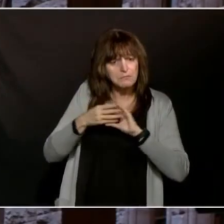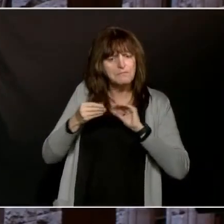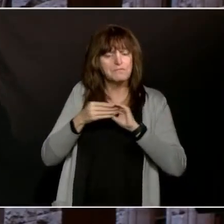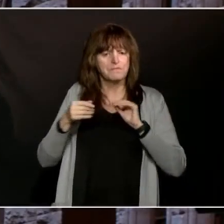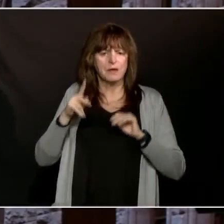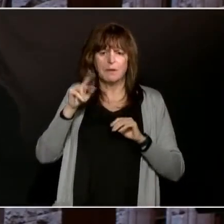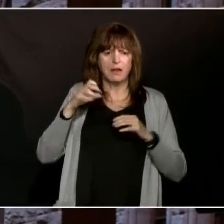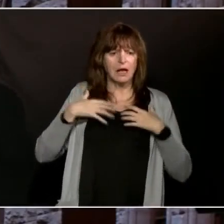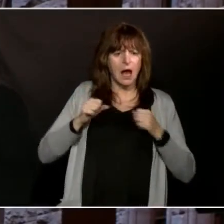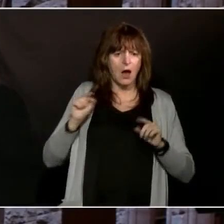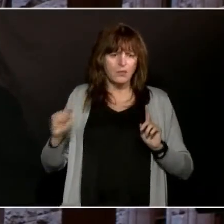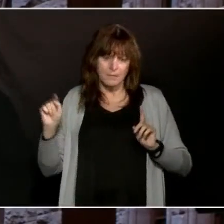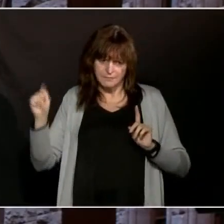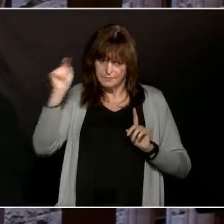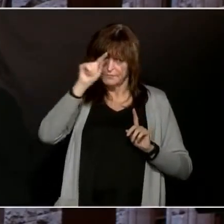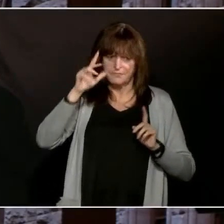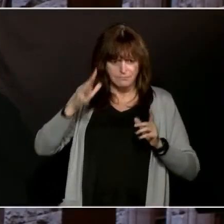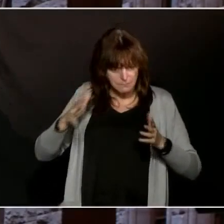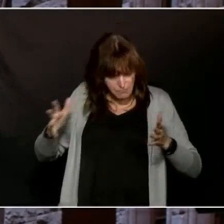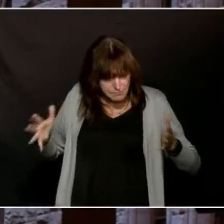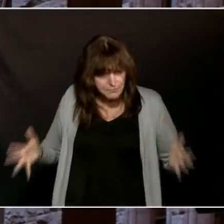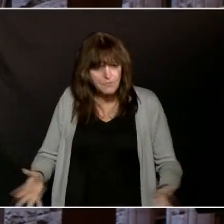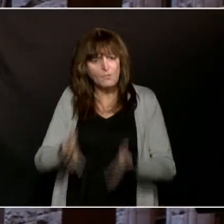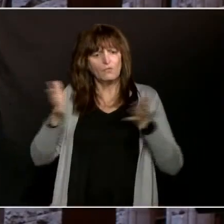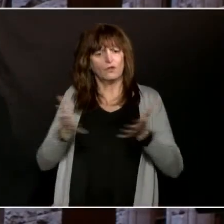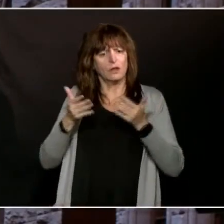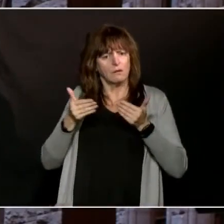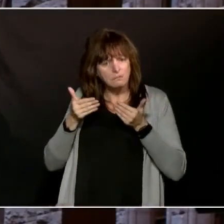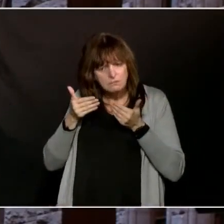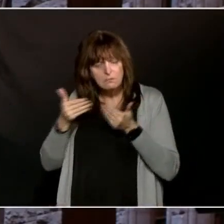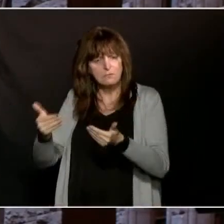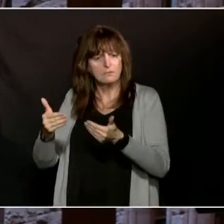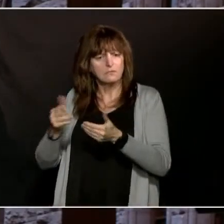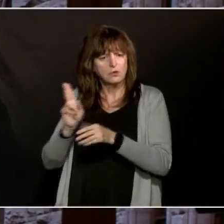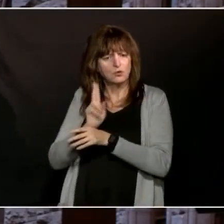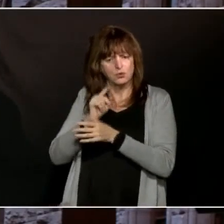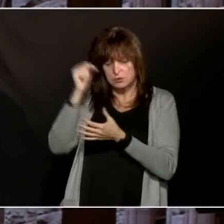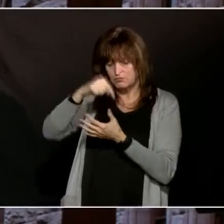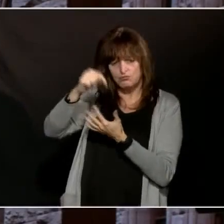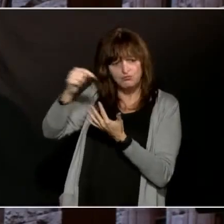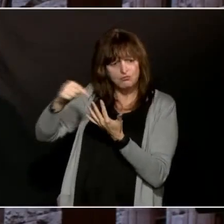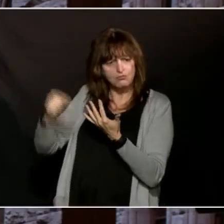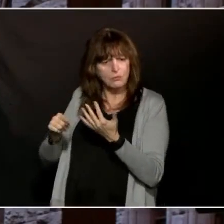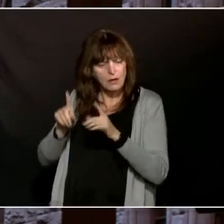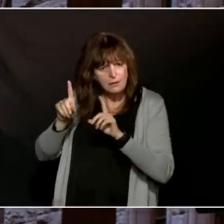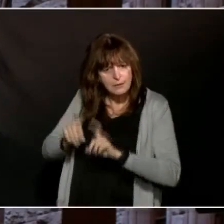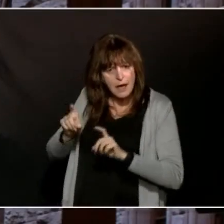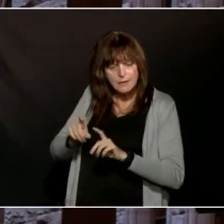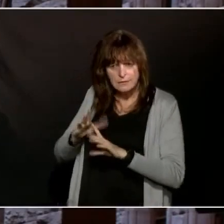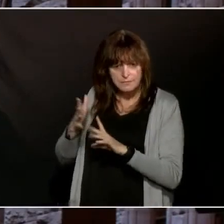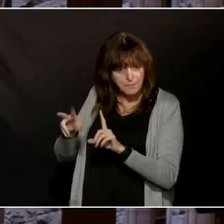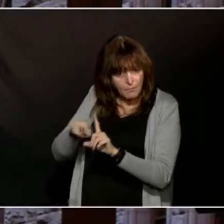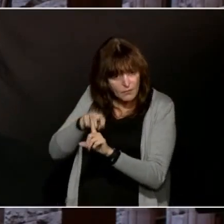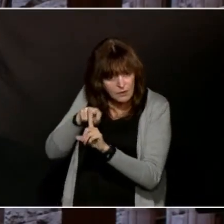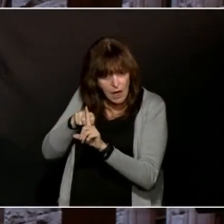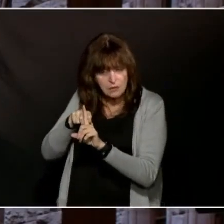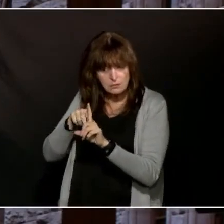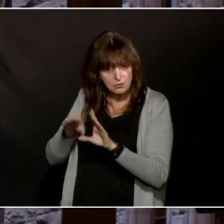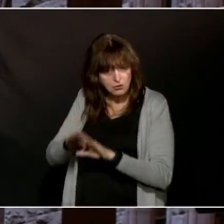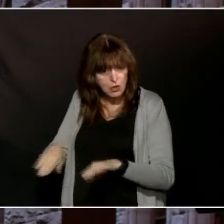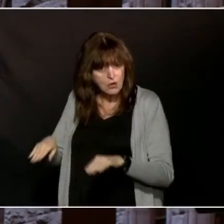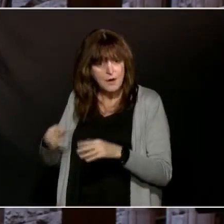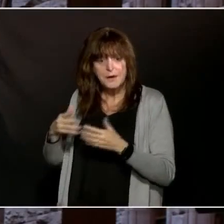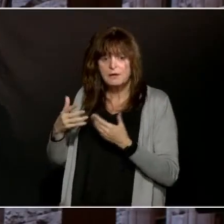whatever testing methods they need to do to follow up on cases, potential cases, symptomatic children, so-called mild symptomatic